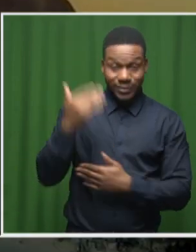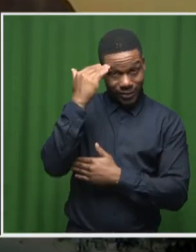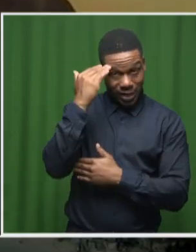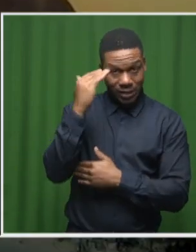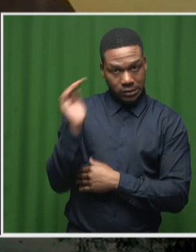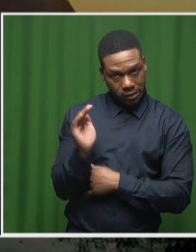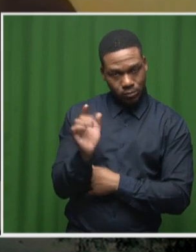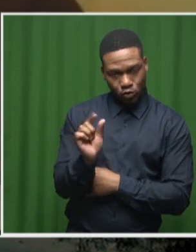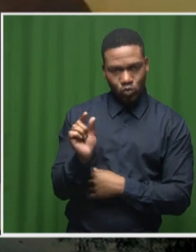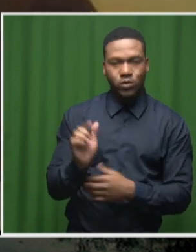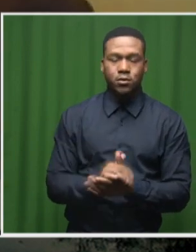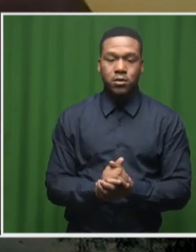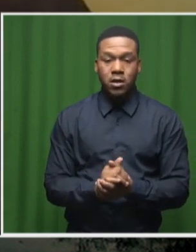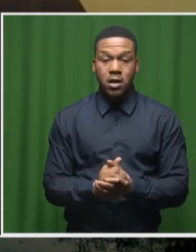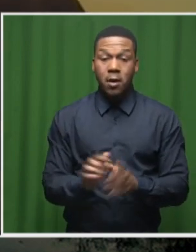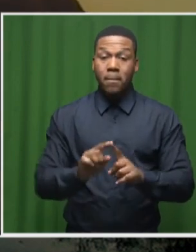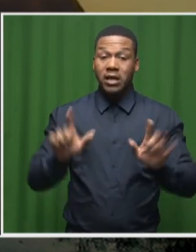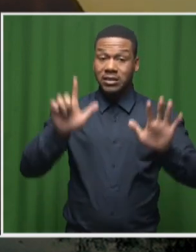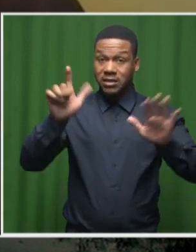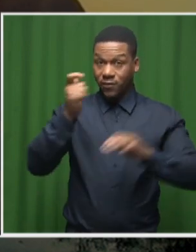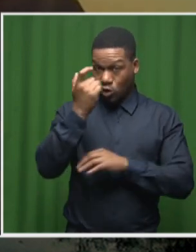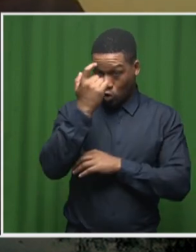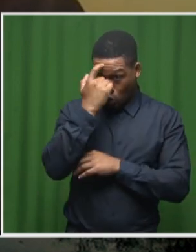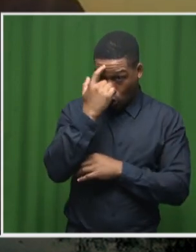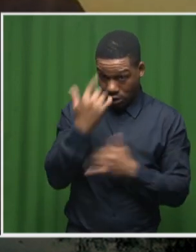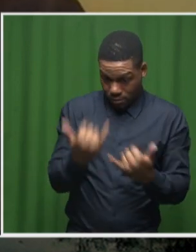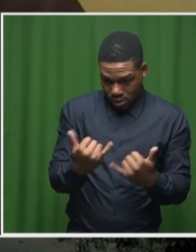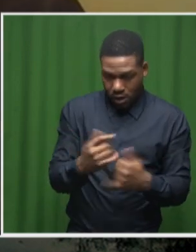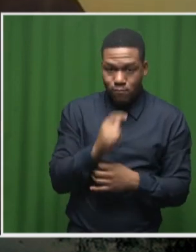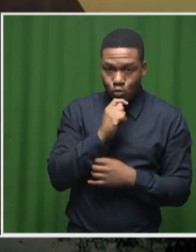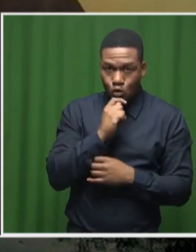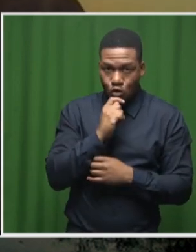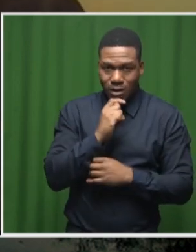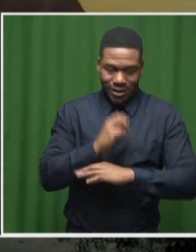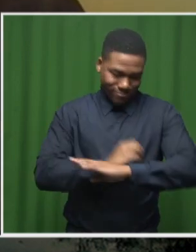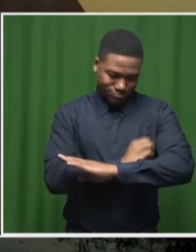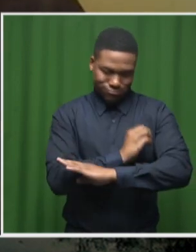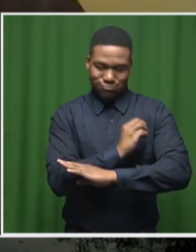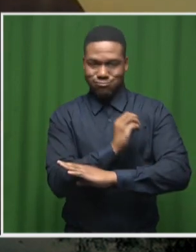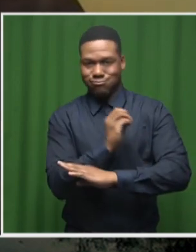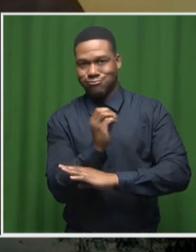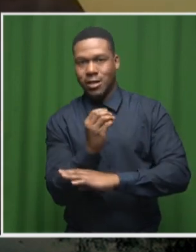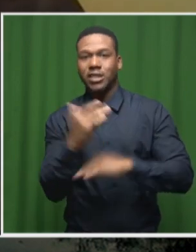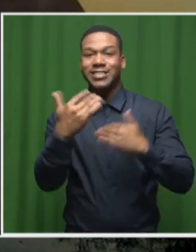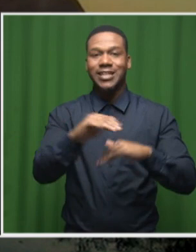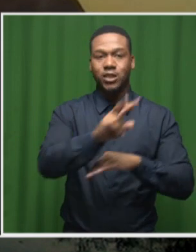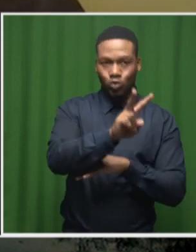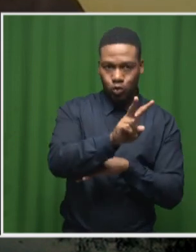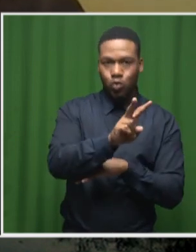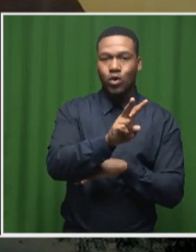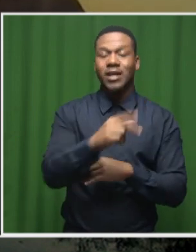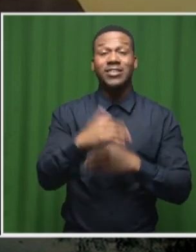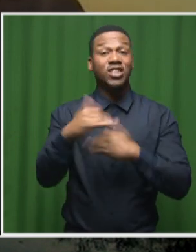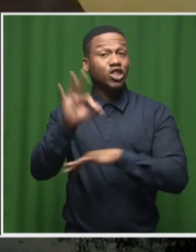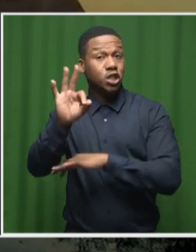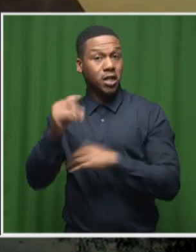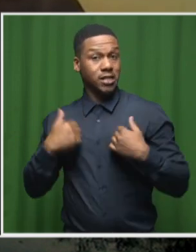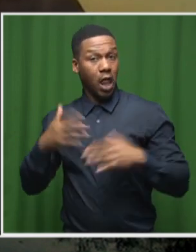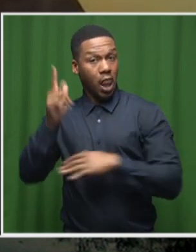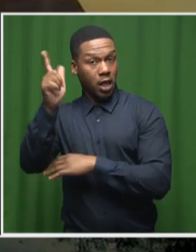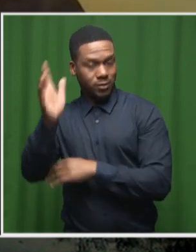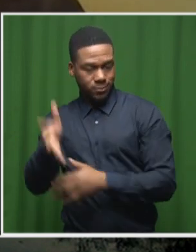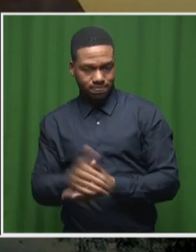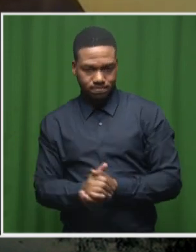So viewers, from 7 o'clock this morning, we go to stage 2, and then of course stage 3 will start later on. Let's talk